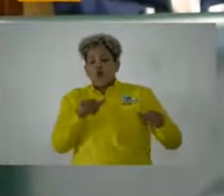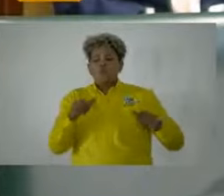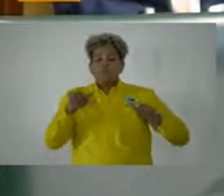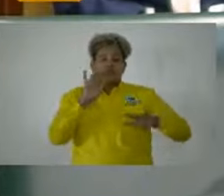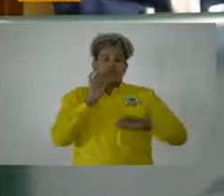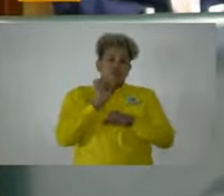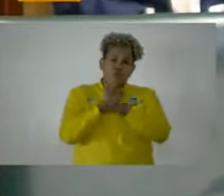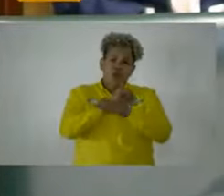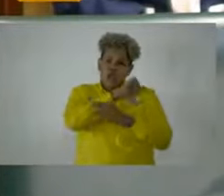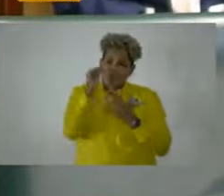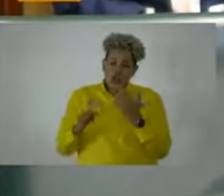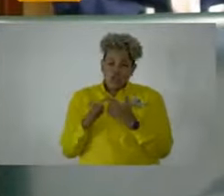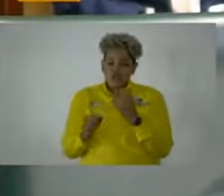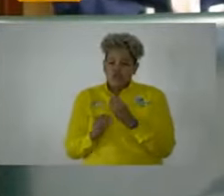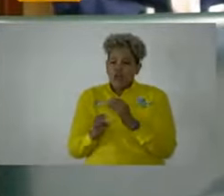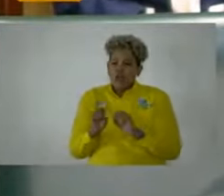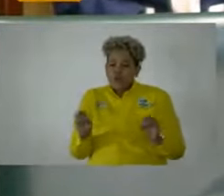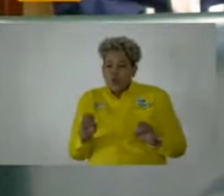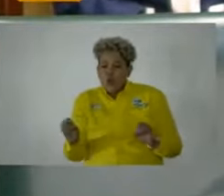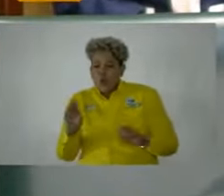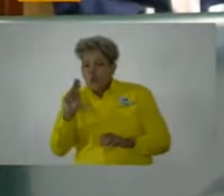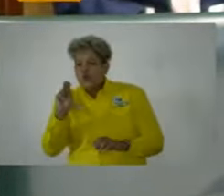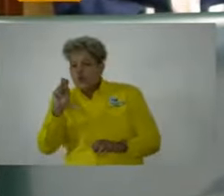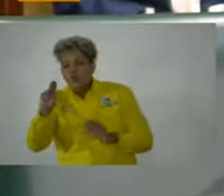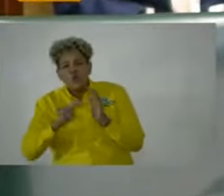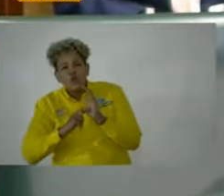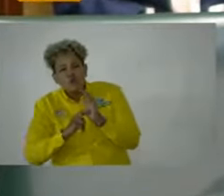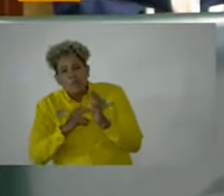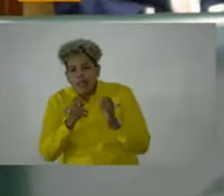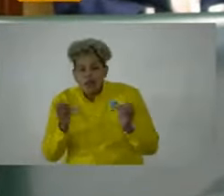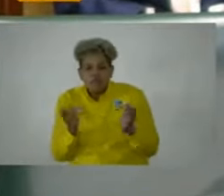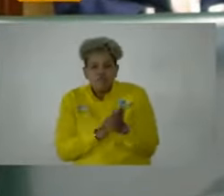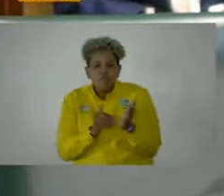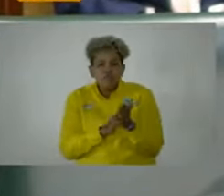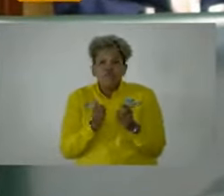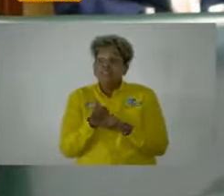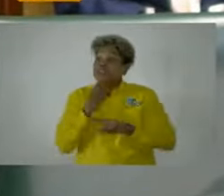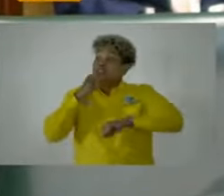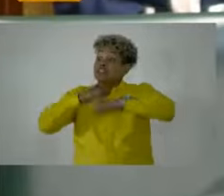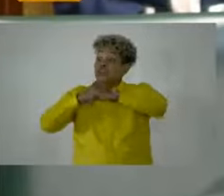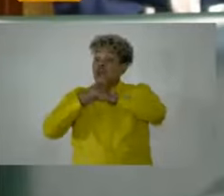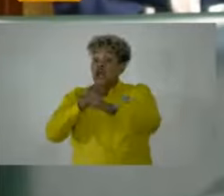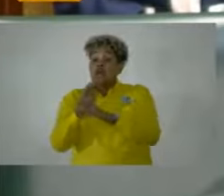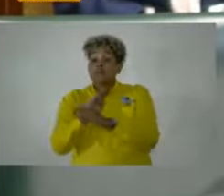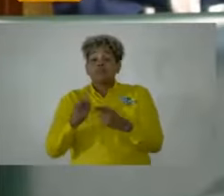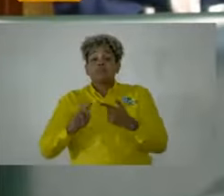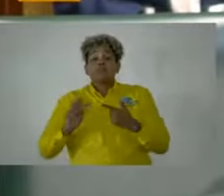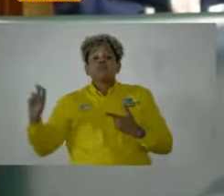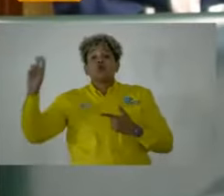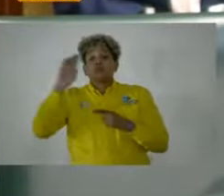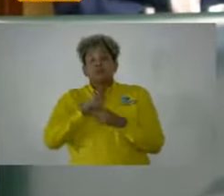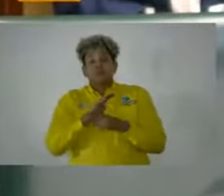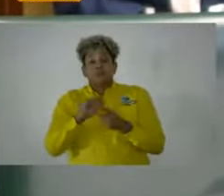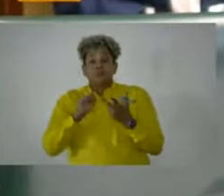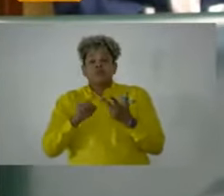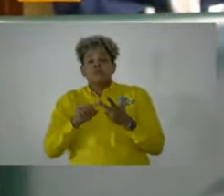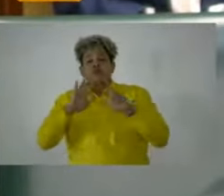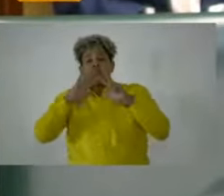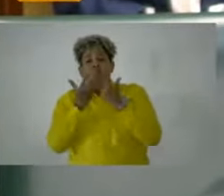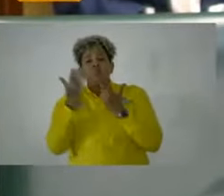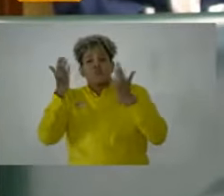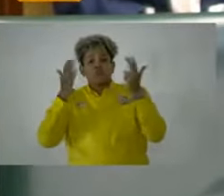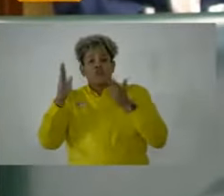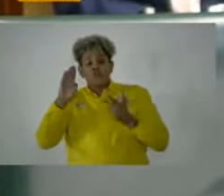for working conditions and there's no union representation. The security guard industry, the tourism industry, the global